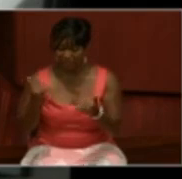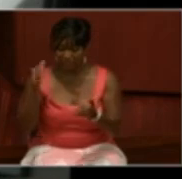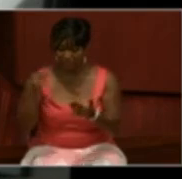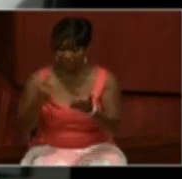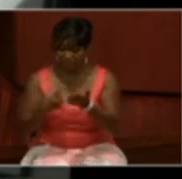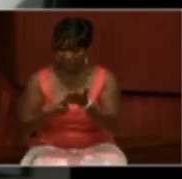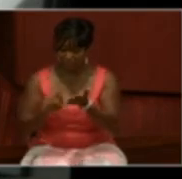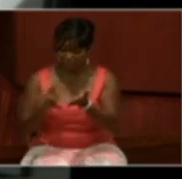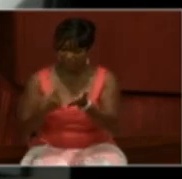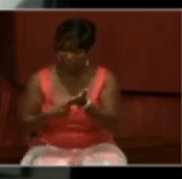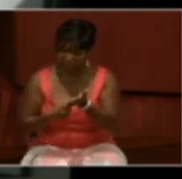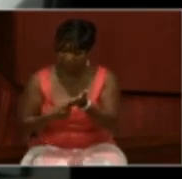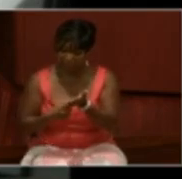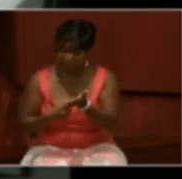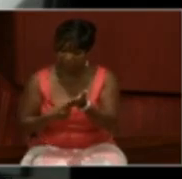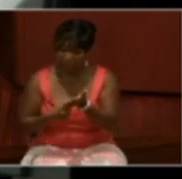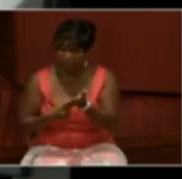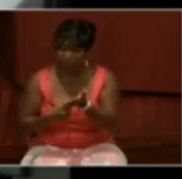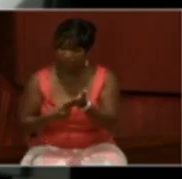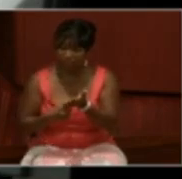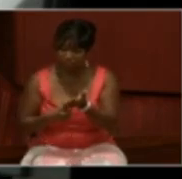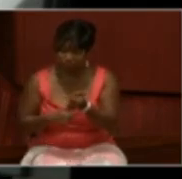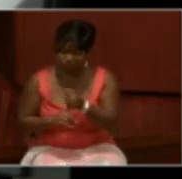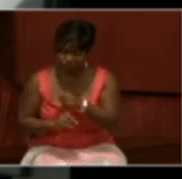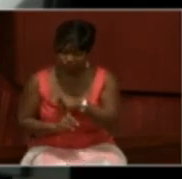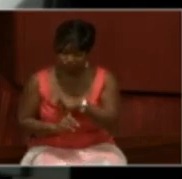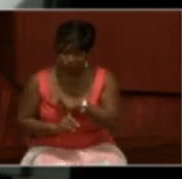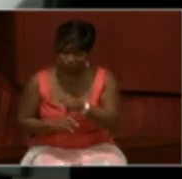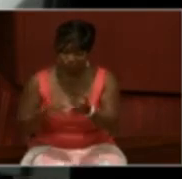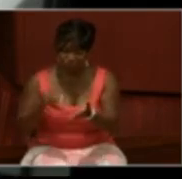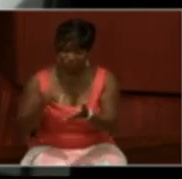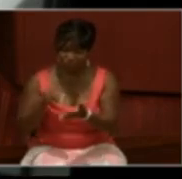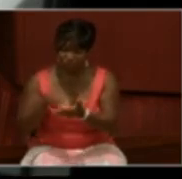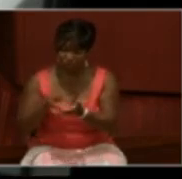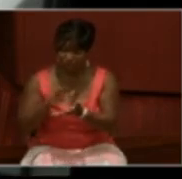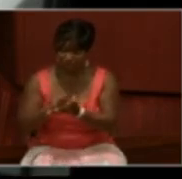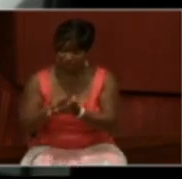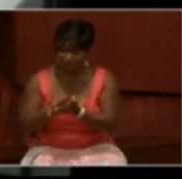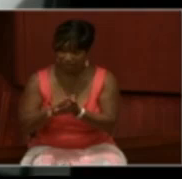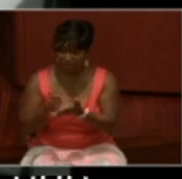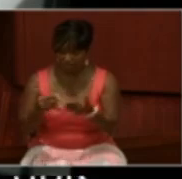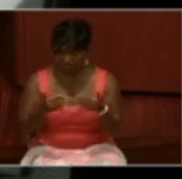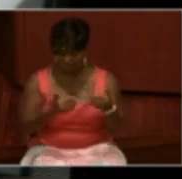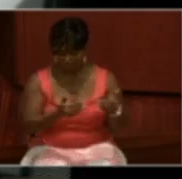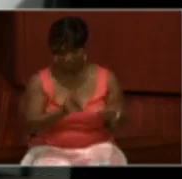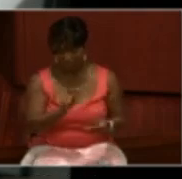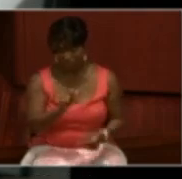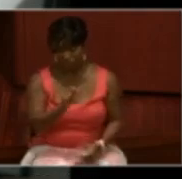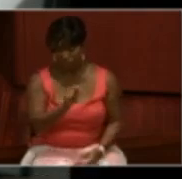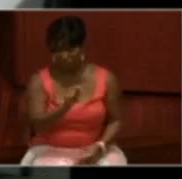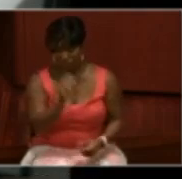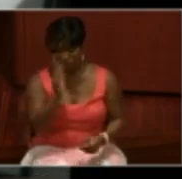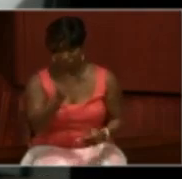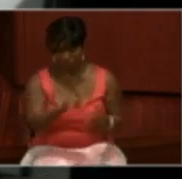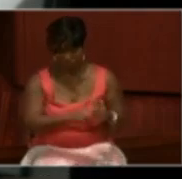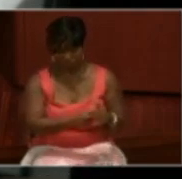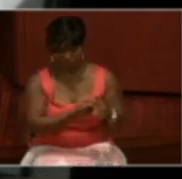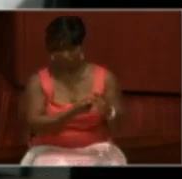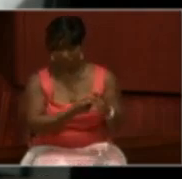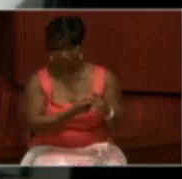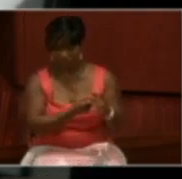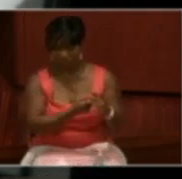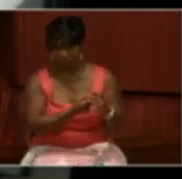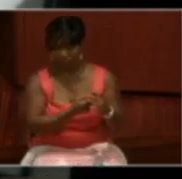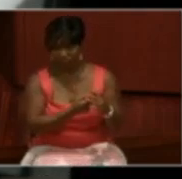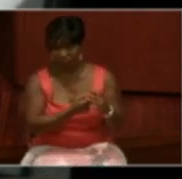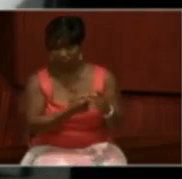as well as how to access the records. So without further ado, I give you Theresa Fitzgerald. Hello. As I